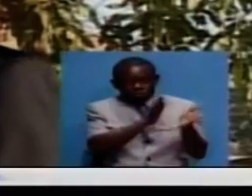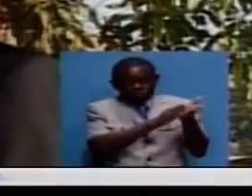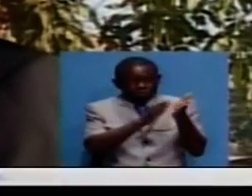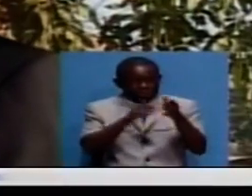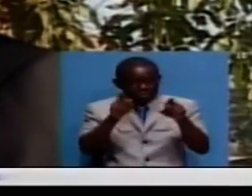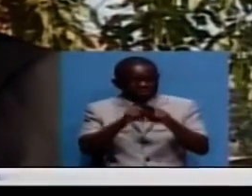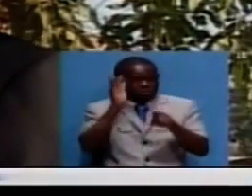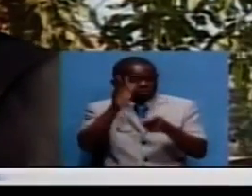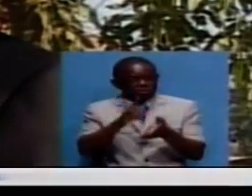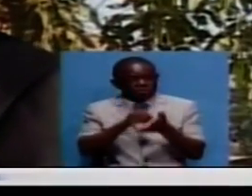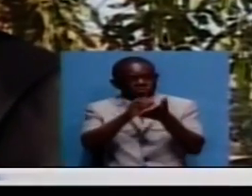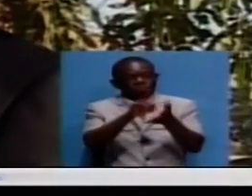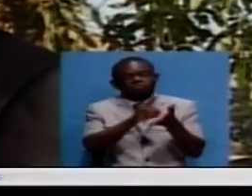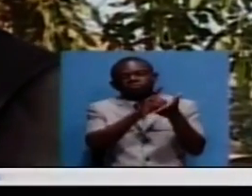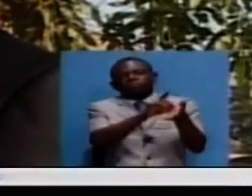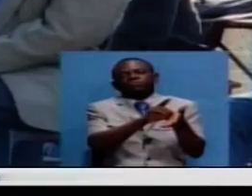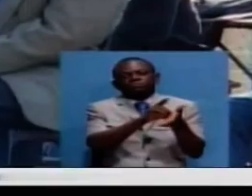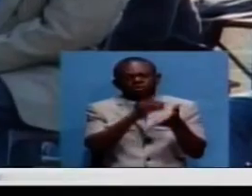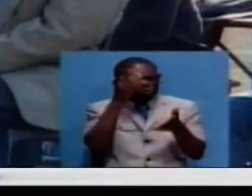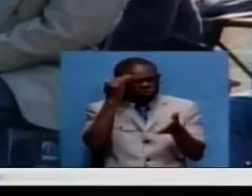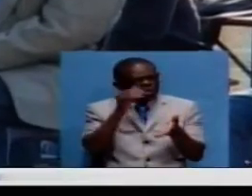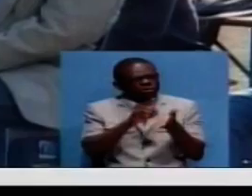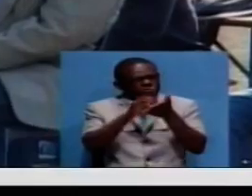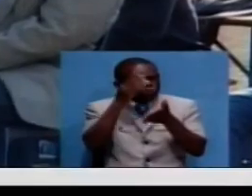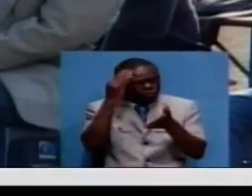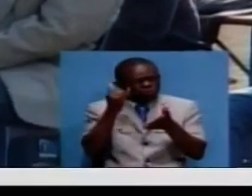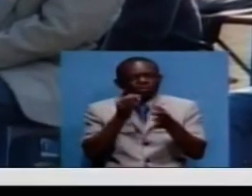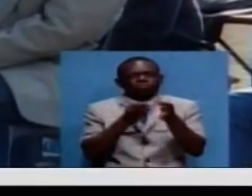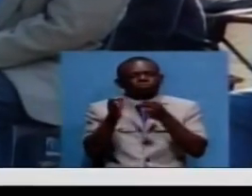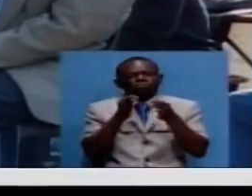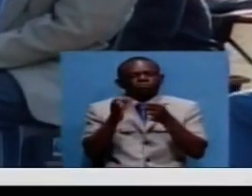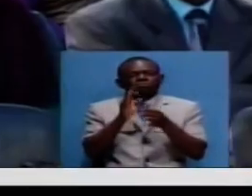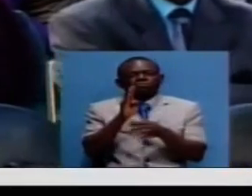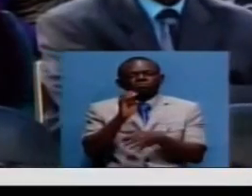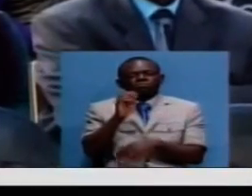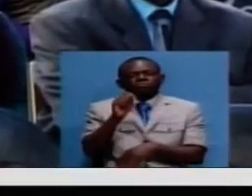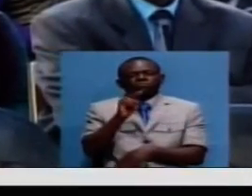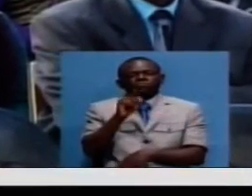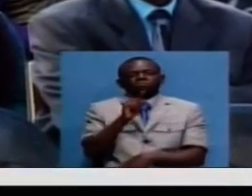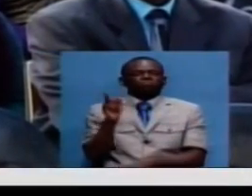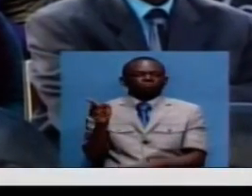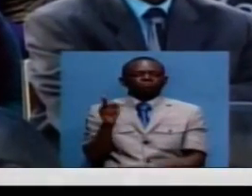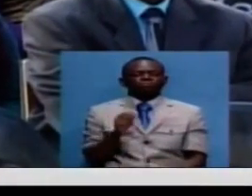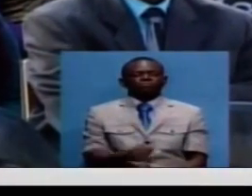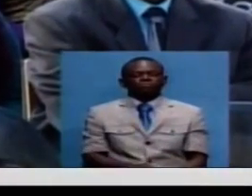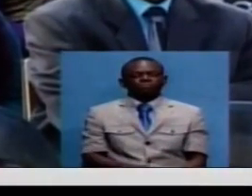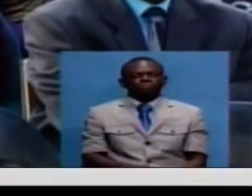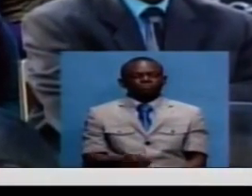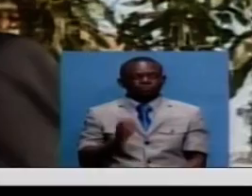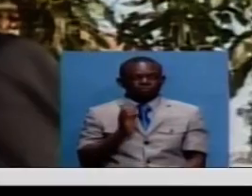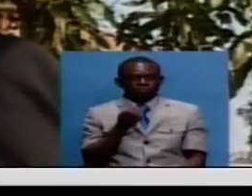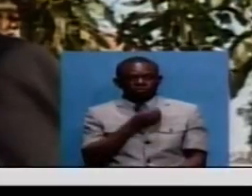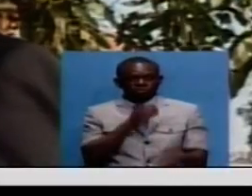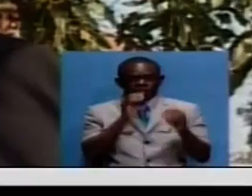Mr. Simuntala explains the motive behind the donation. Enable our district leaders to begin visiting our teachers